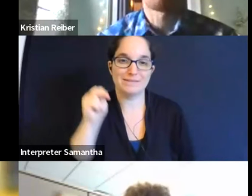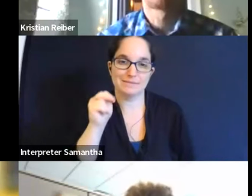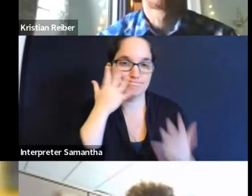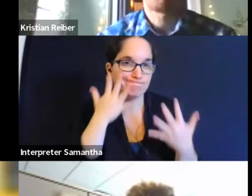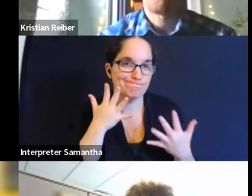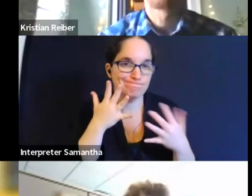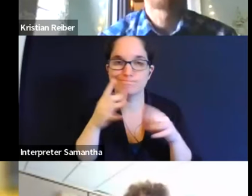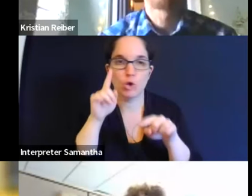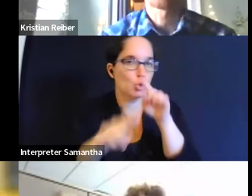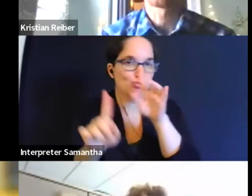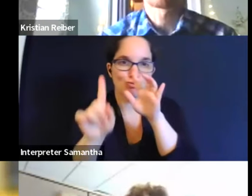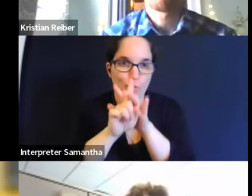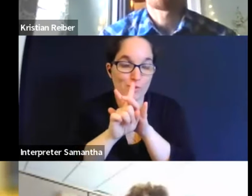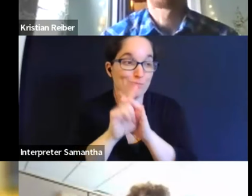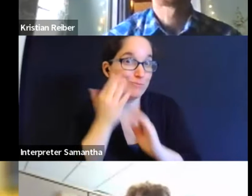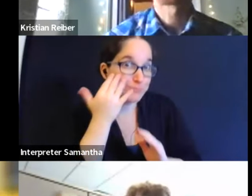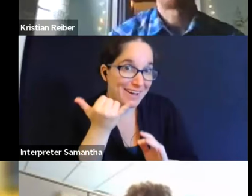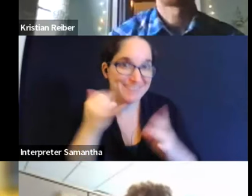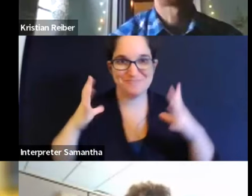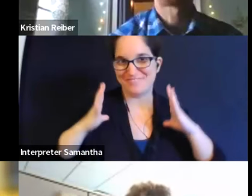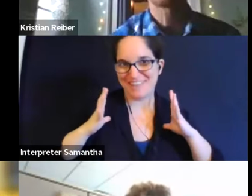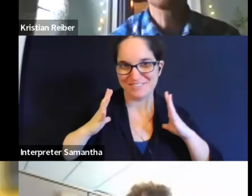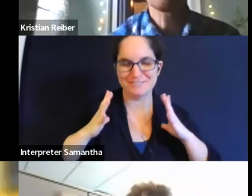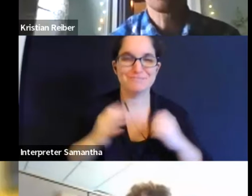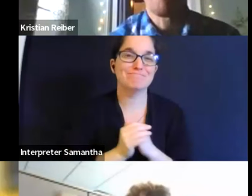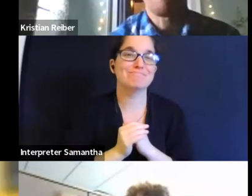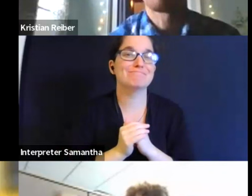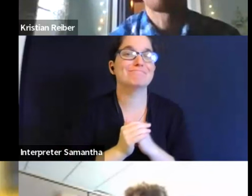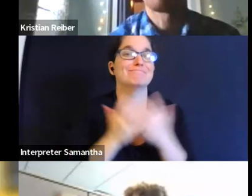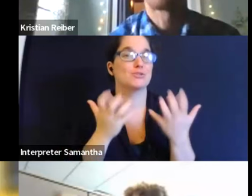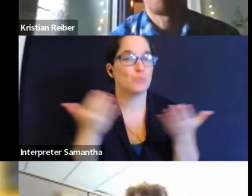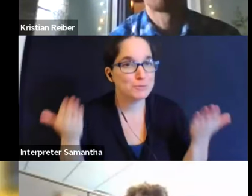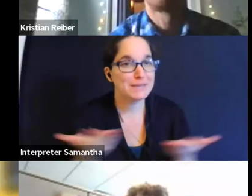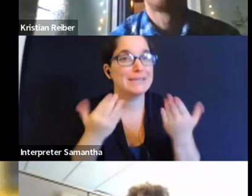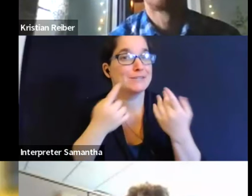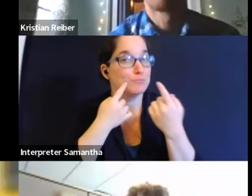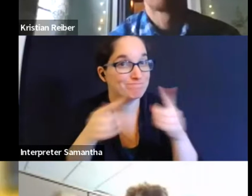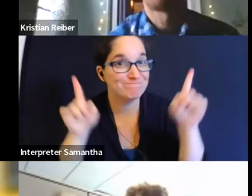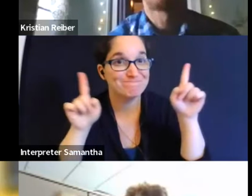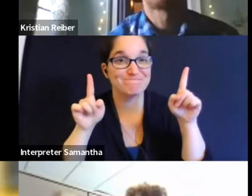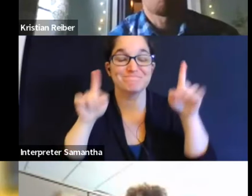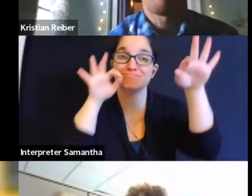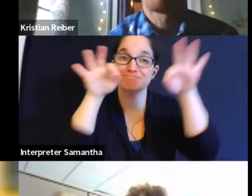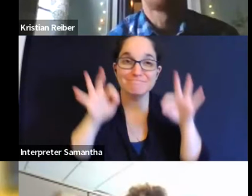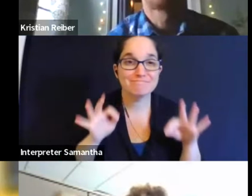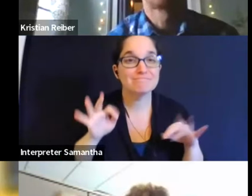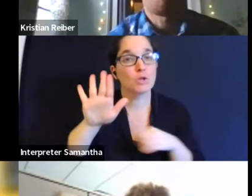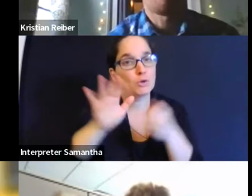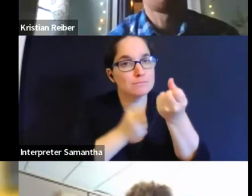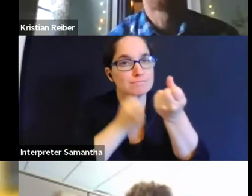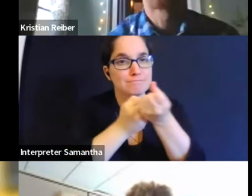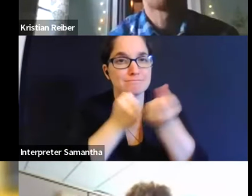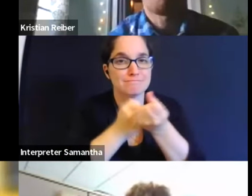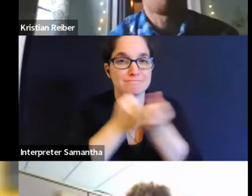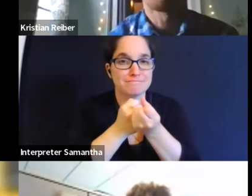is vacationing. But she very much wanted to be here. This was really, we really